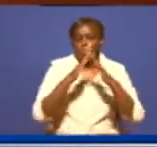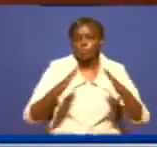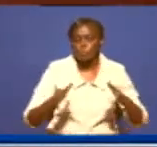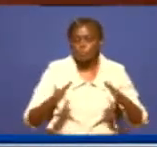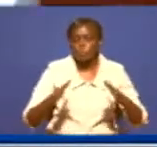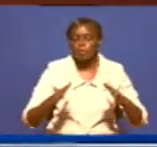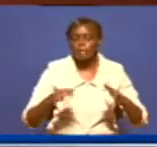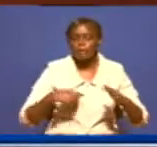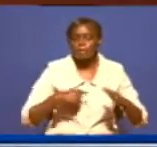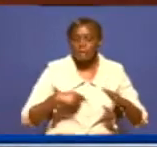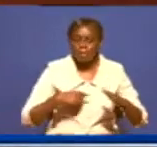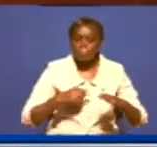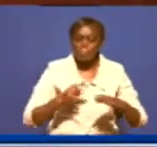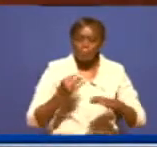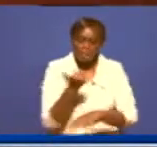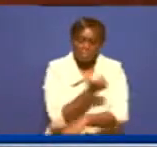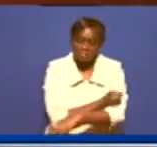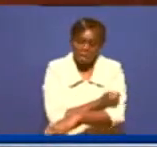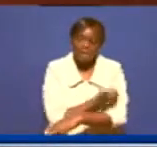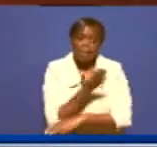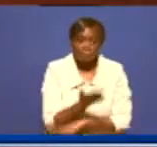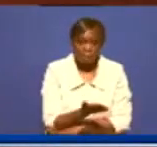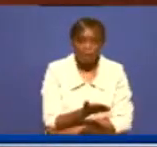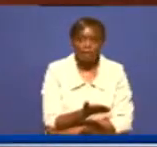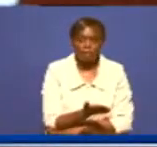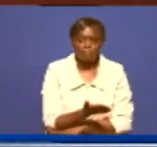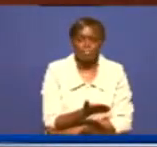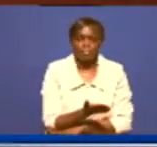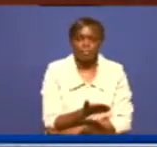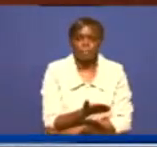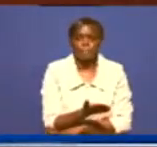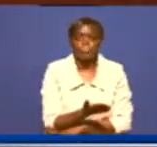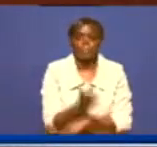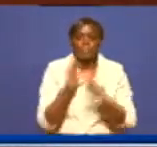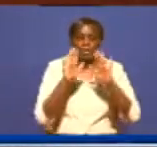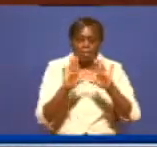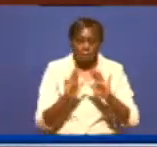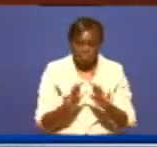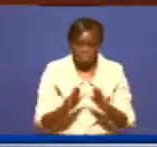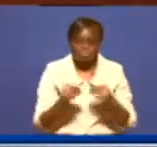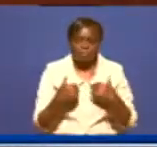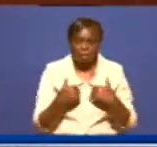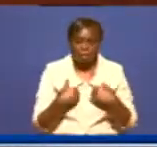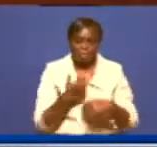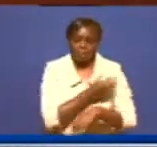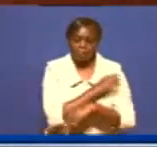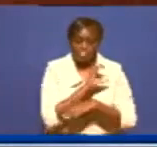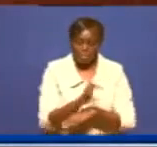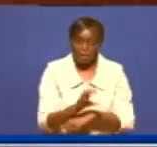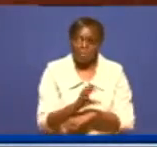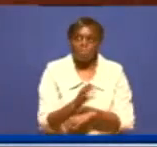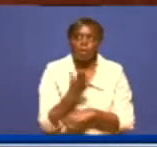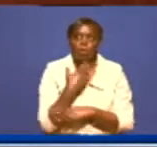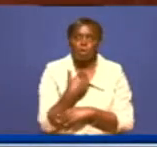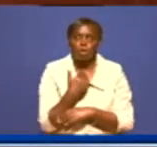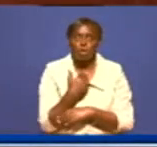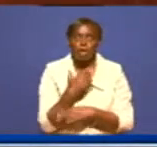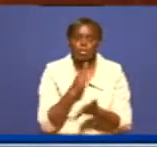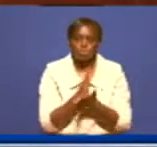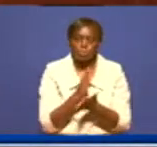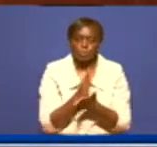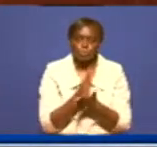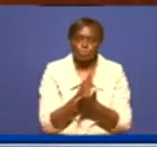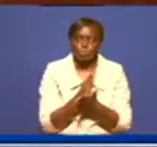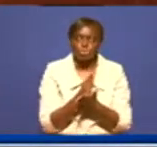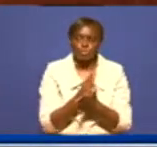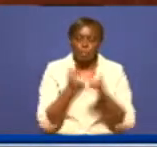drug trafficking, human trafficking is happening. And I think it is important that to have these powers. And I really want for termination